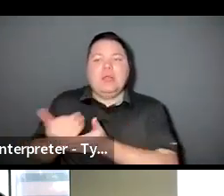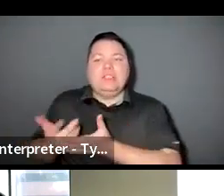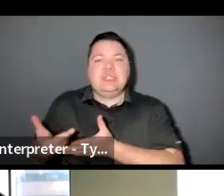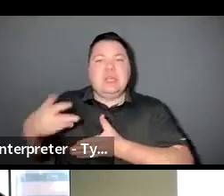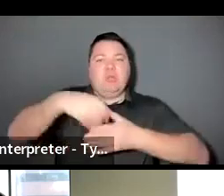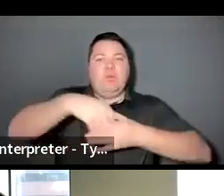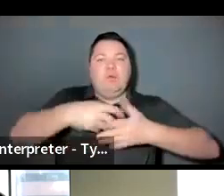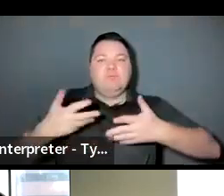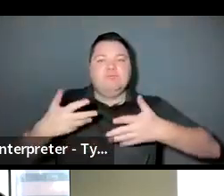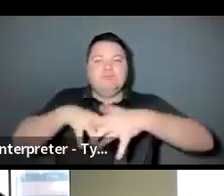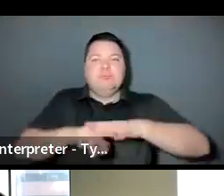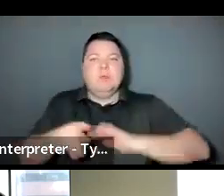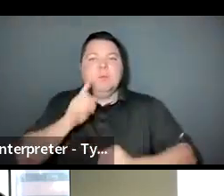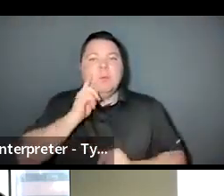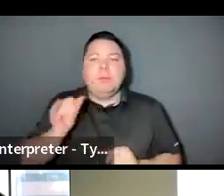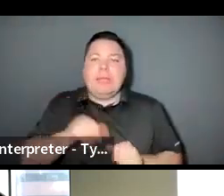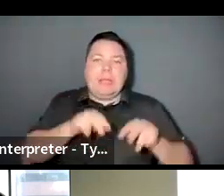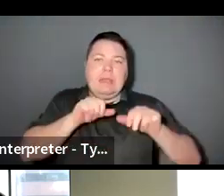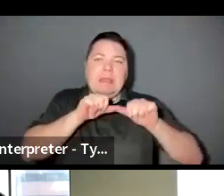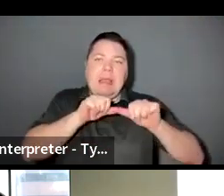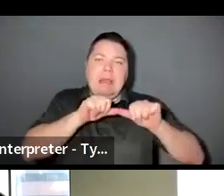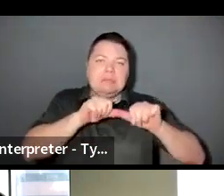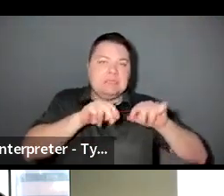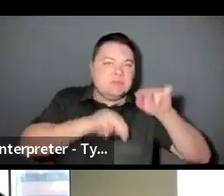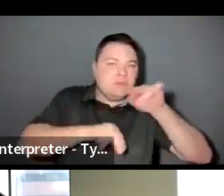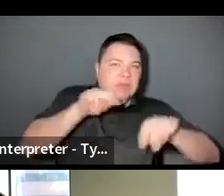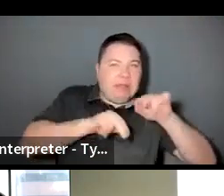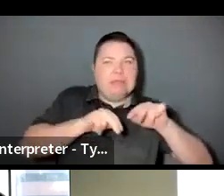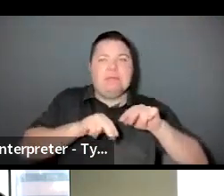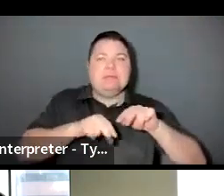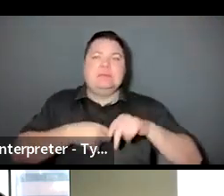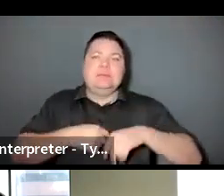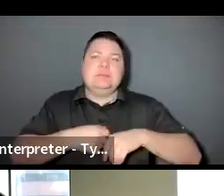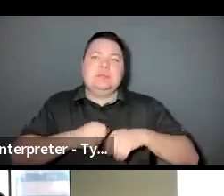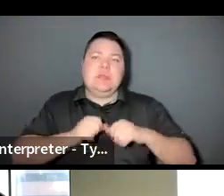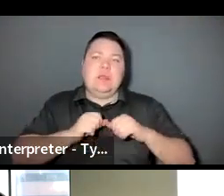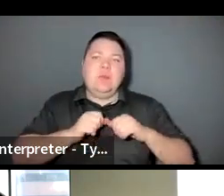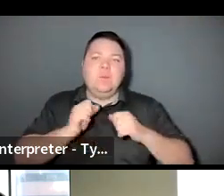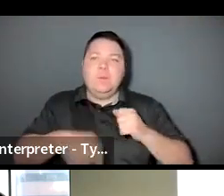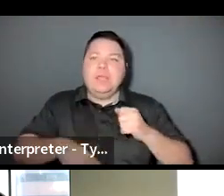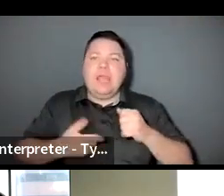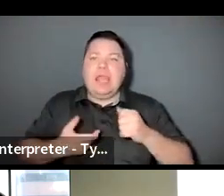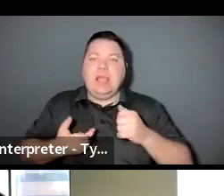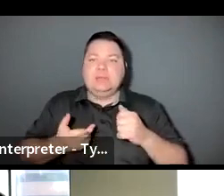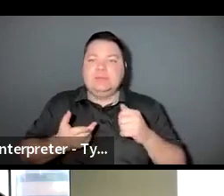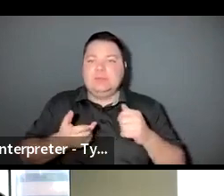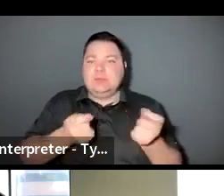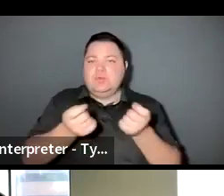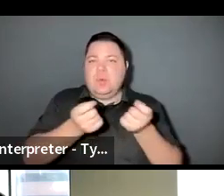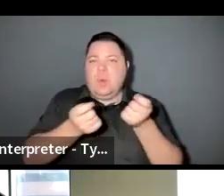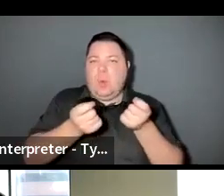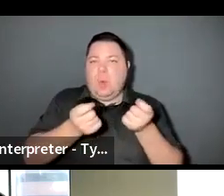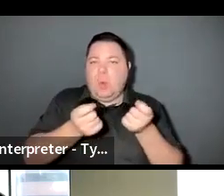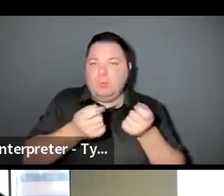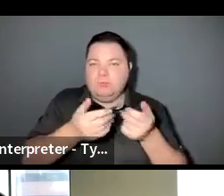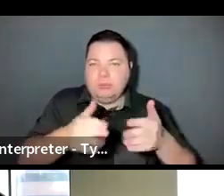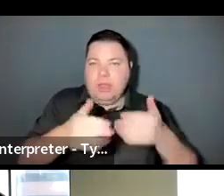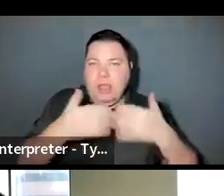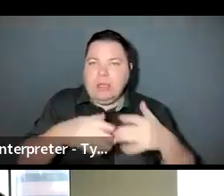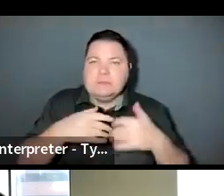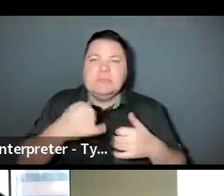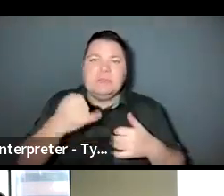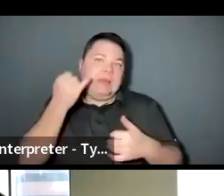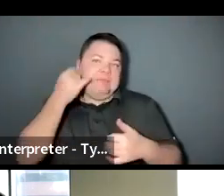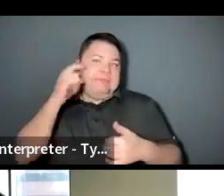constant surveillance, constant monitoring, and we can override the locking mechanisms as we need